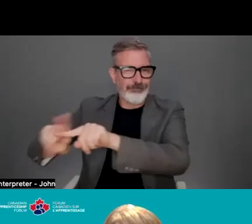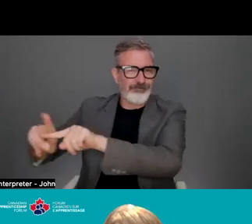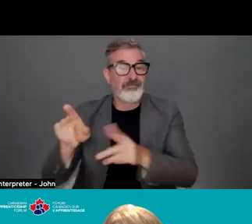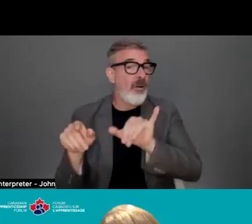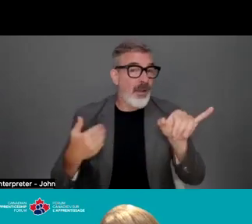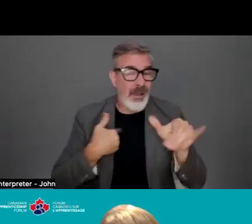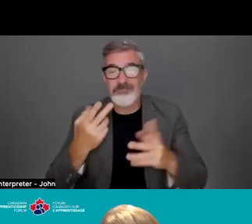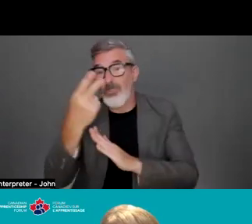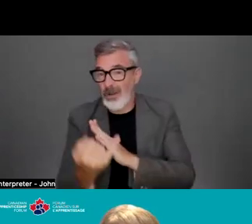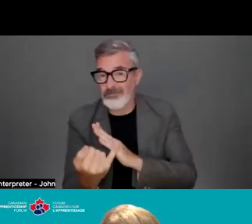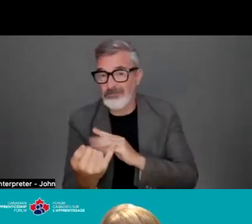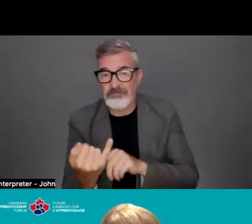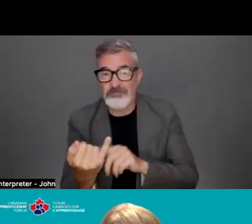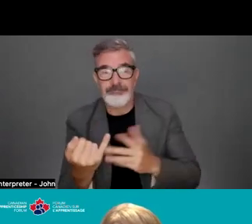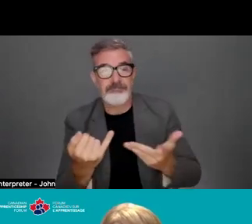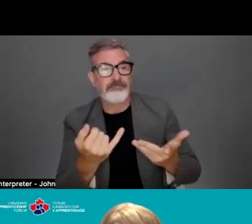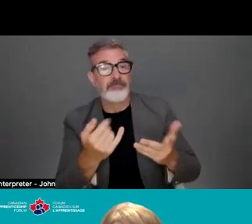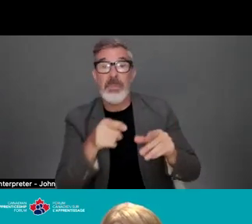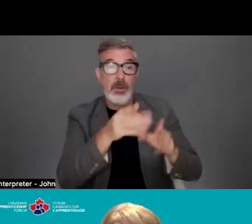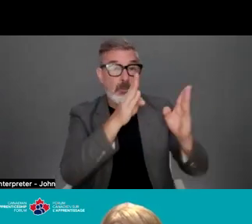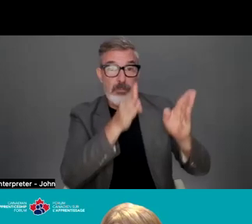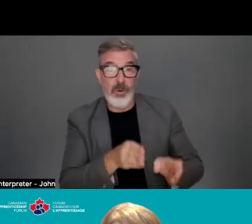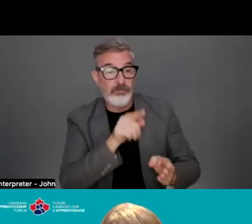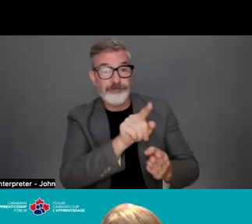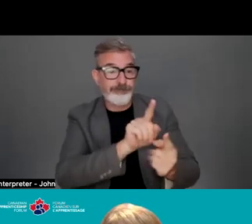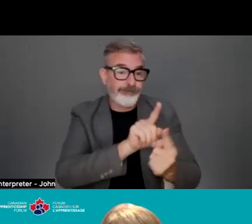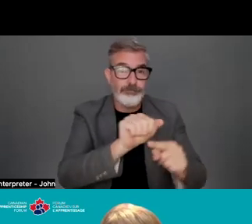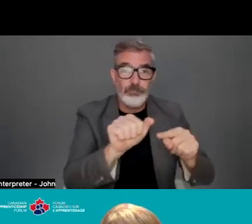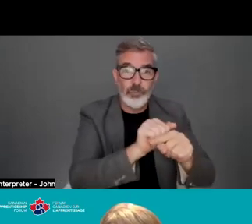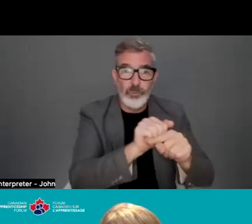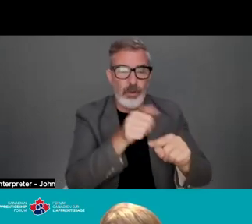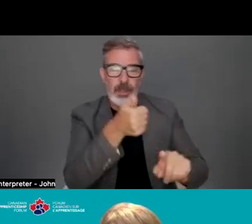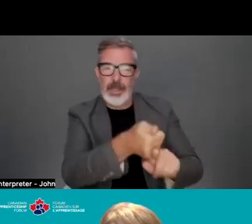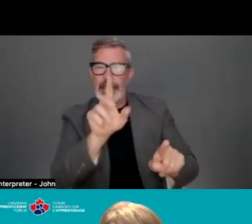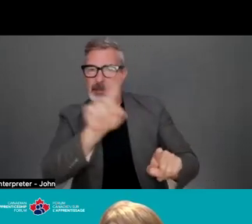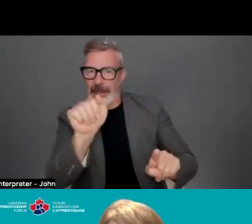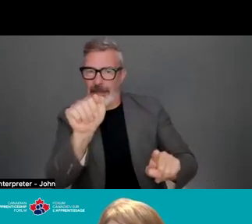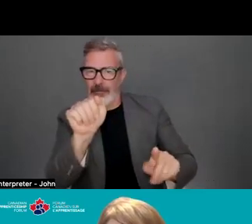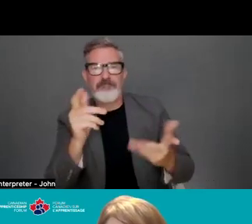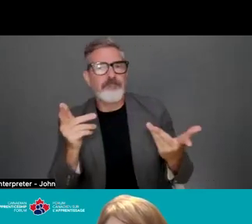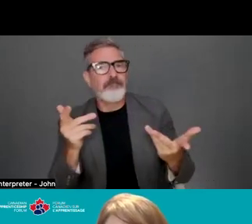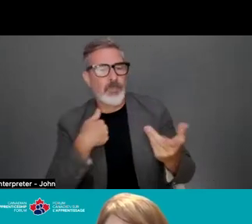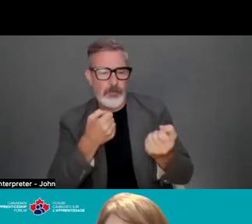involve apprentices with disabilities and seek to support apprentices with disabilities.